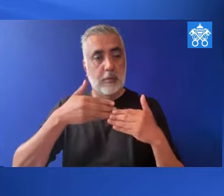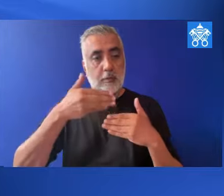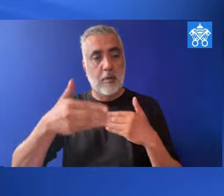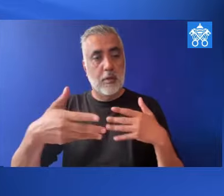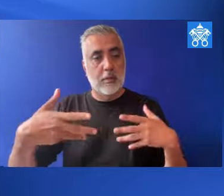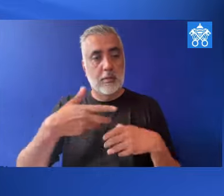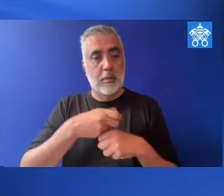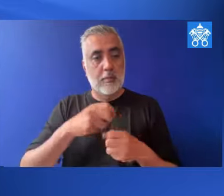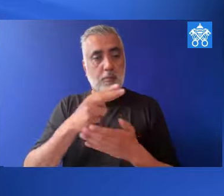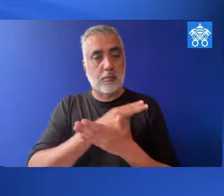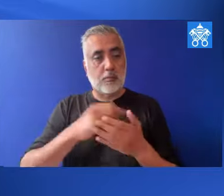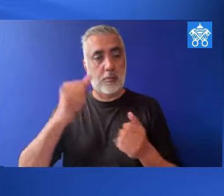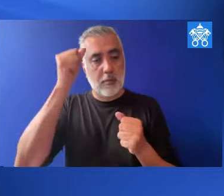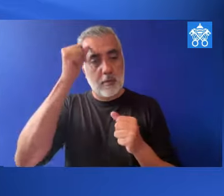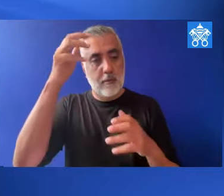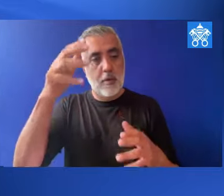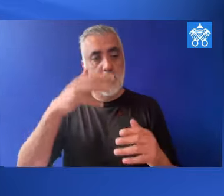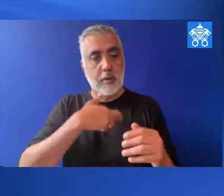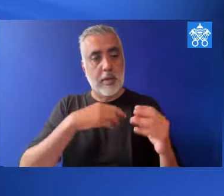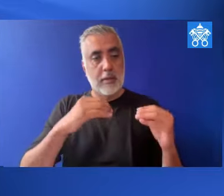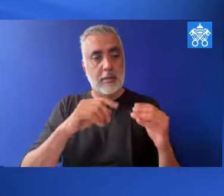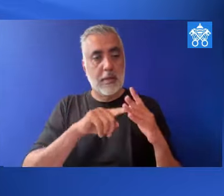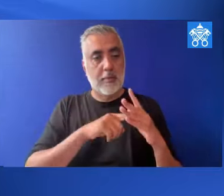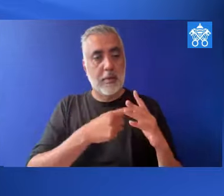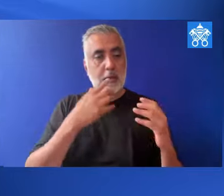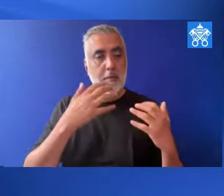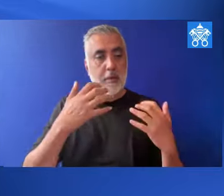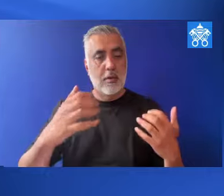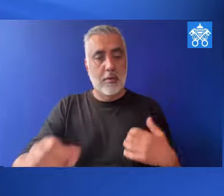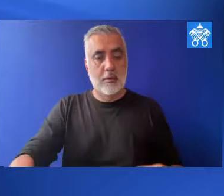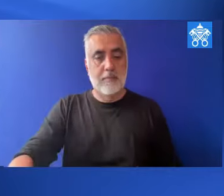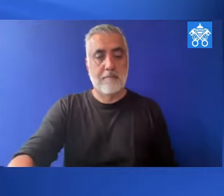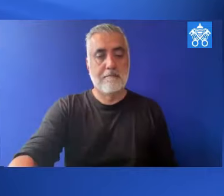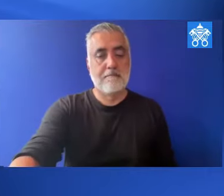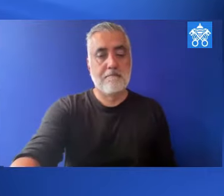of the Holy Father's catechesis at the beginning of the audience.